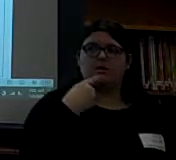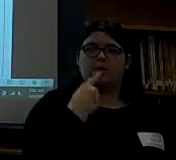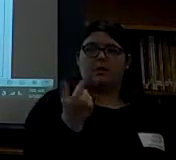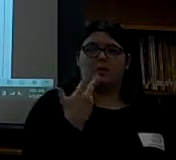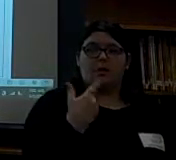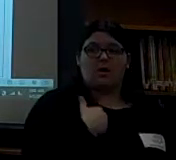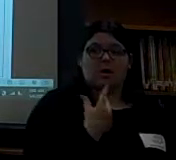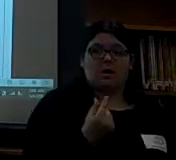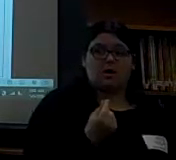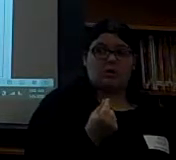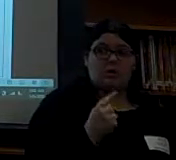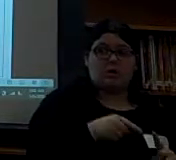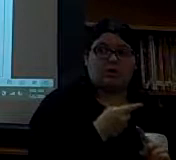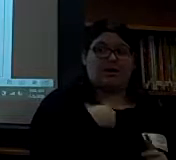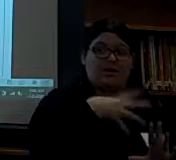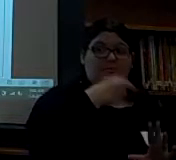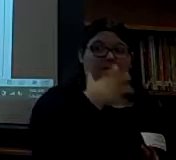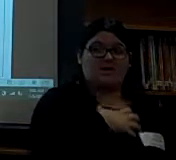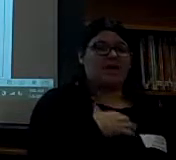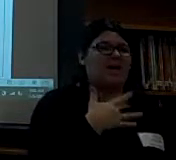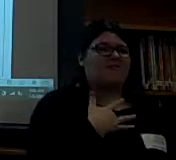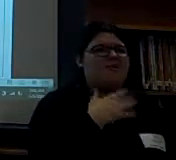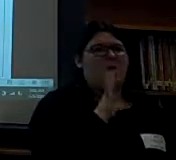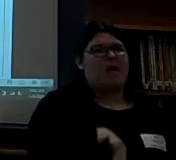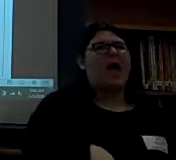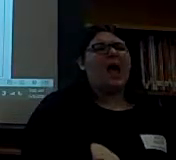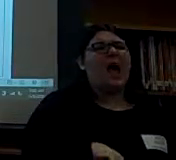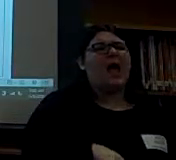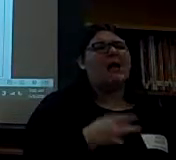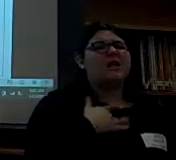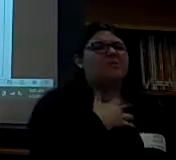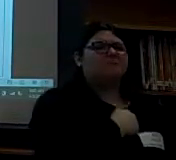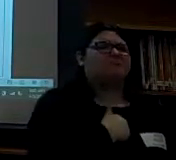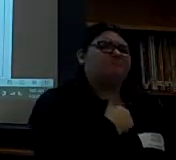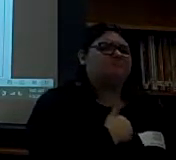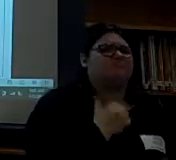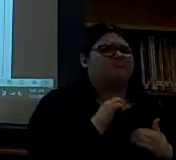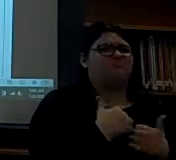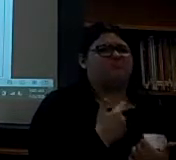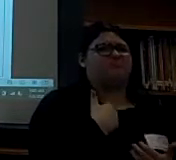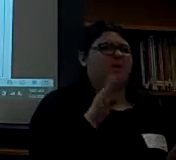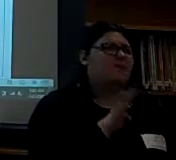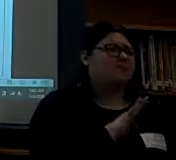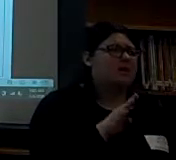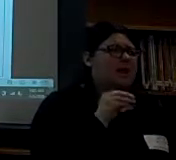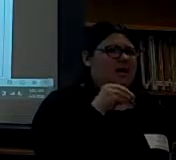I do when I go out of yuck. Mm-hmm. I feel bad. Yeah. I feel sorry for how I was, you know,